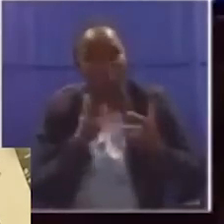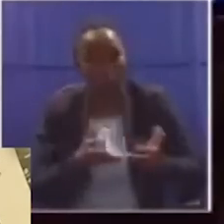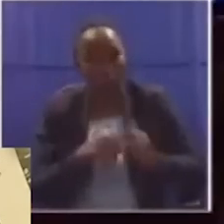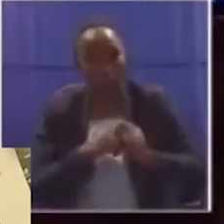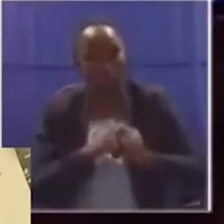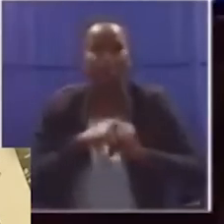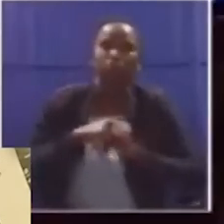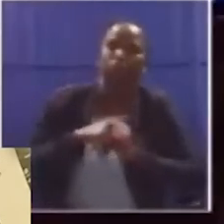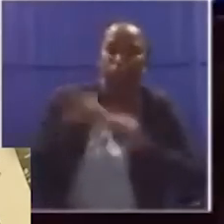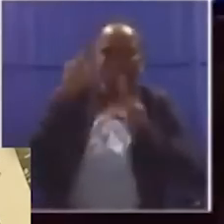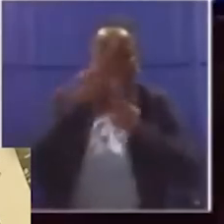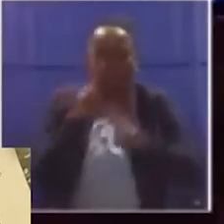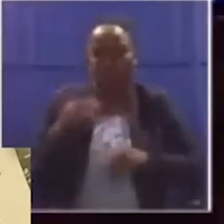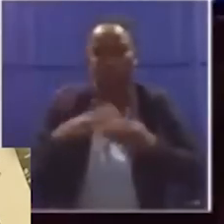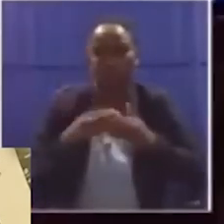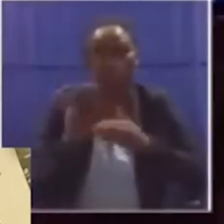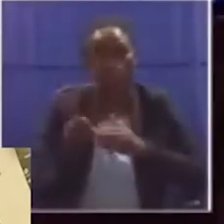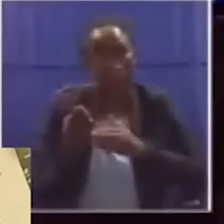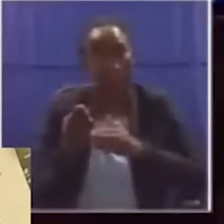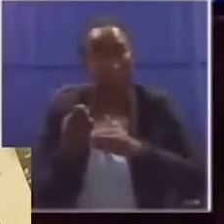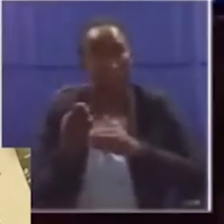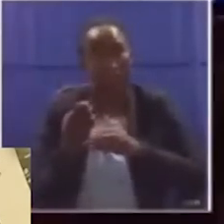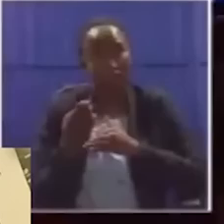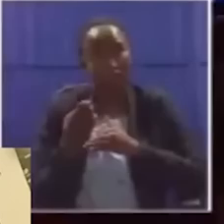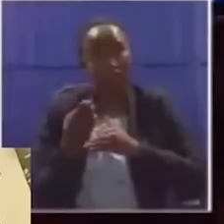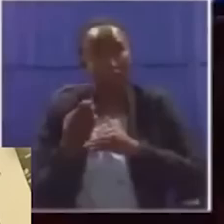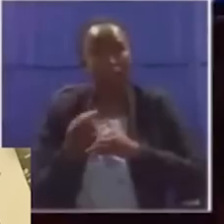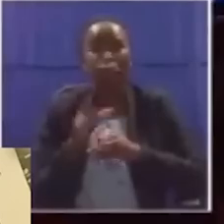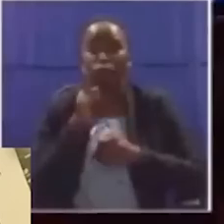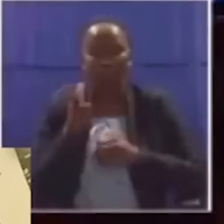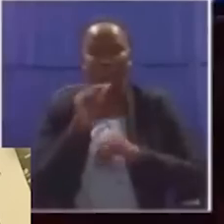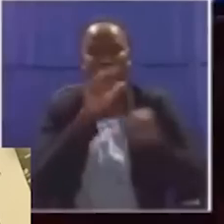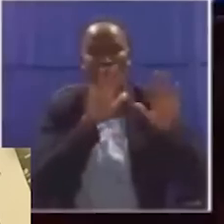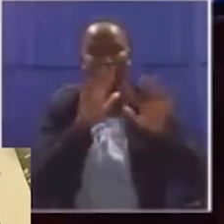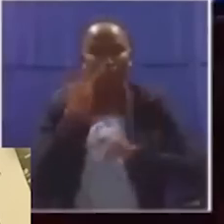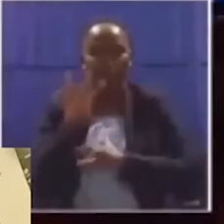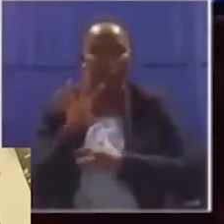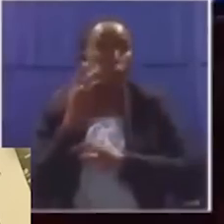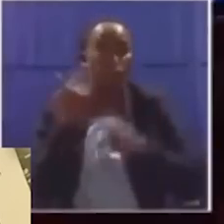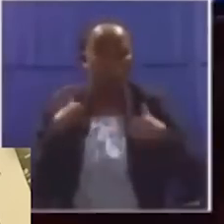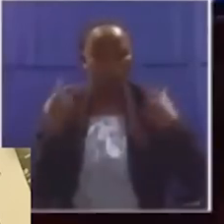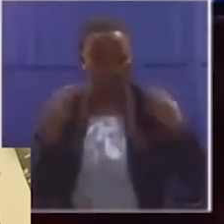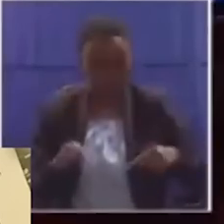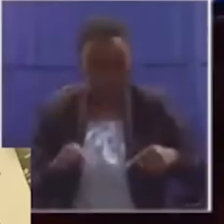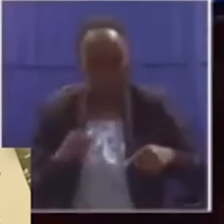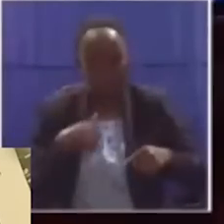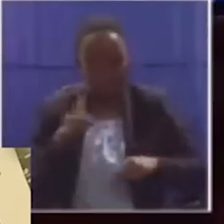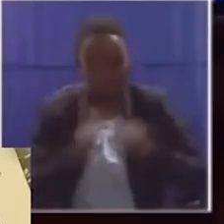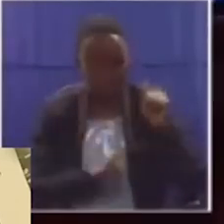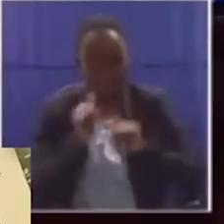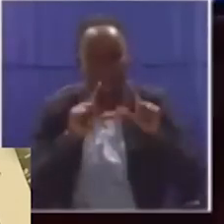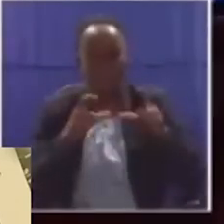member. Honorable Grunewald will tell you, 1994, when you walk in here, I was in the first Rules Committee of this